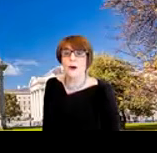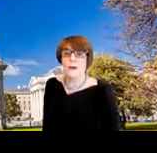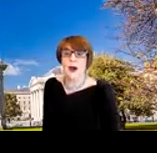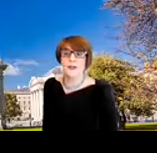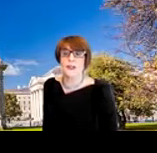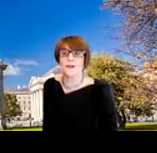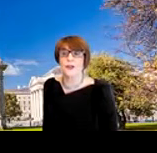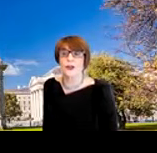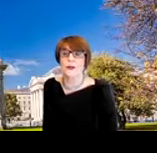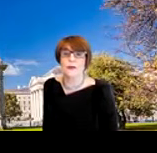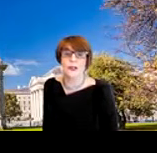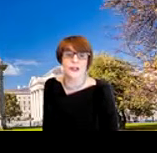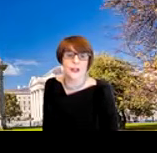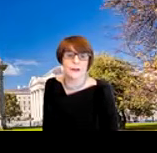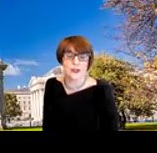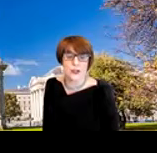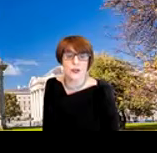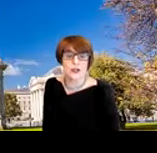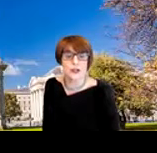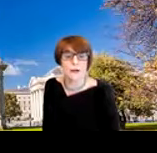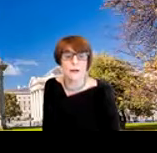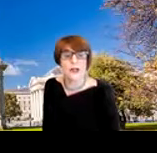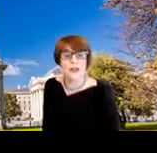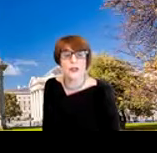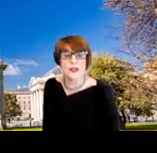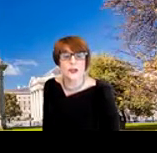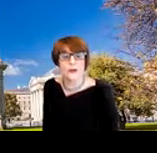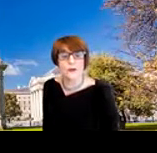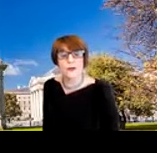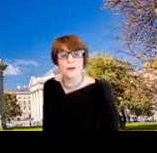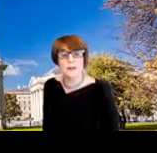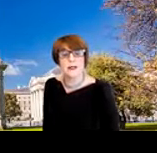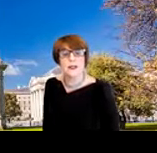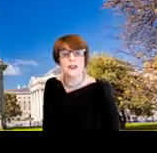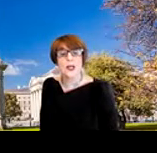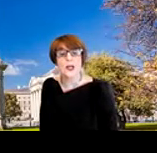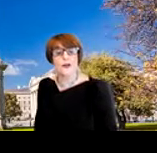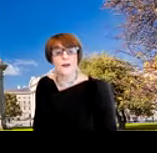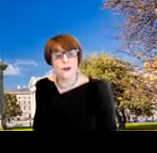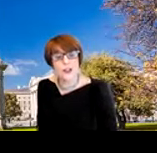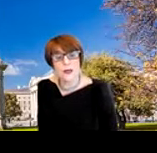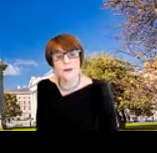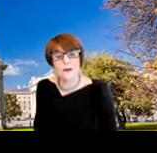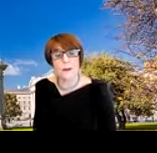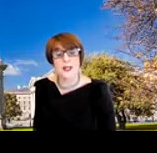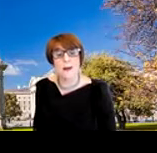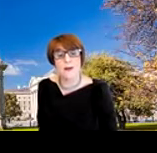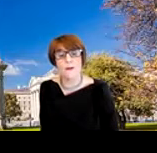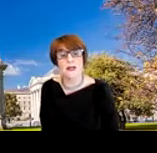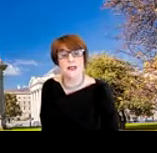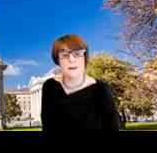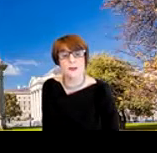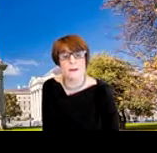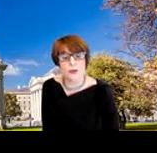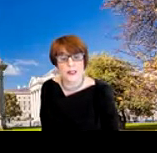some comparisons from Survey 1 to Survey 2, and just to remind you that Survey 1 was completed during the first wave of the pandemic from